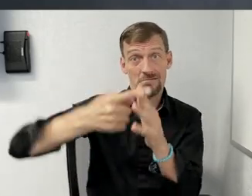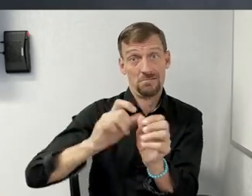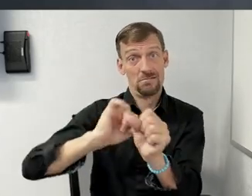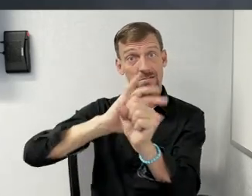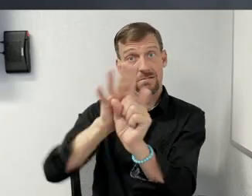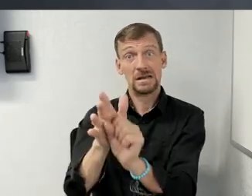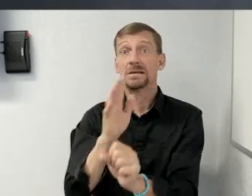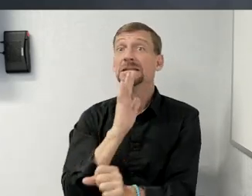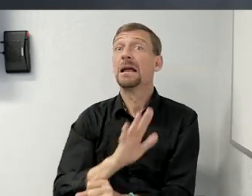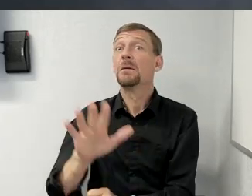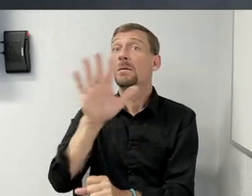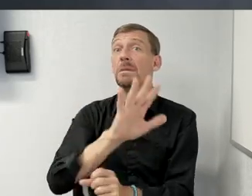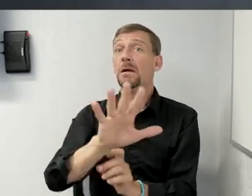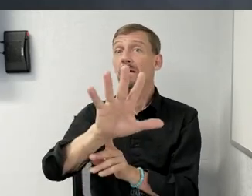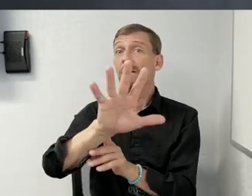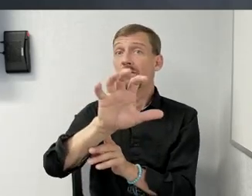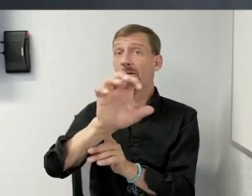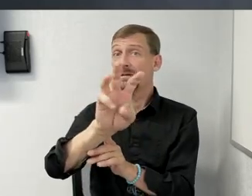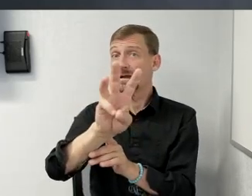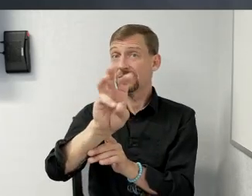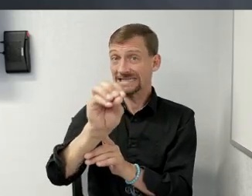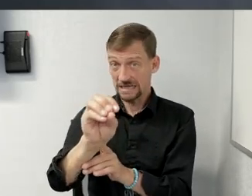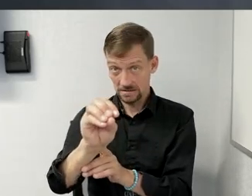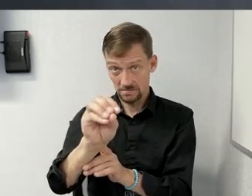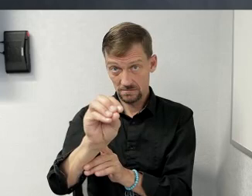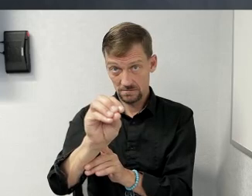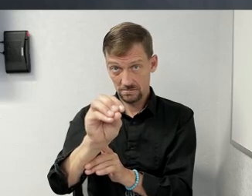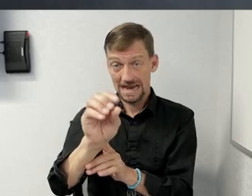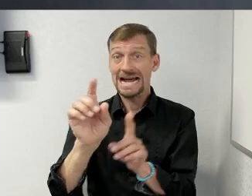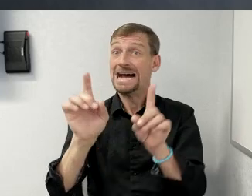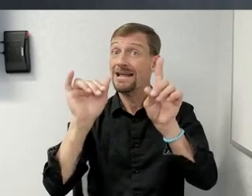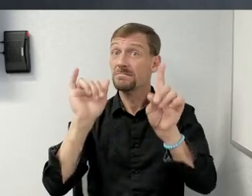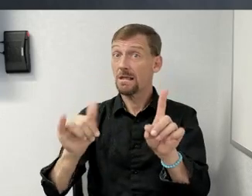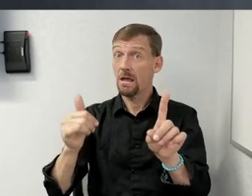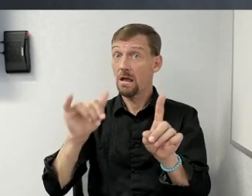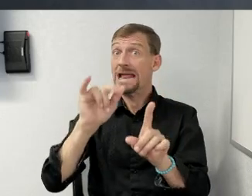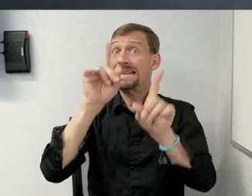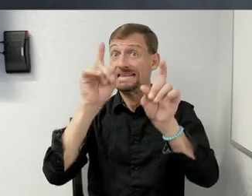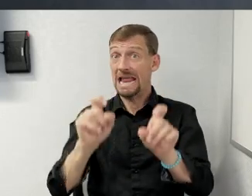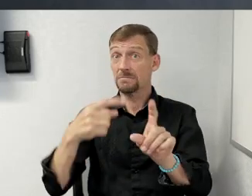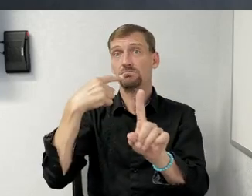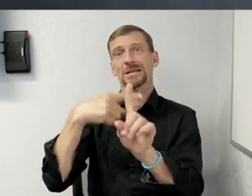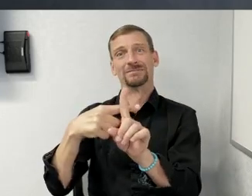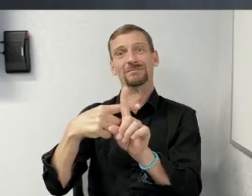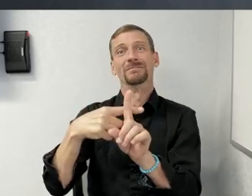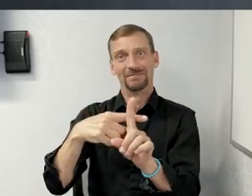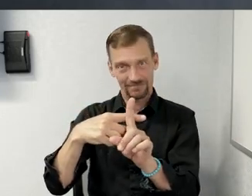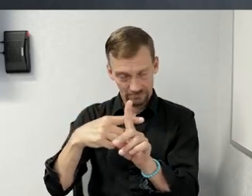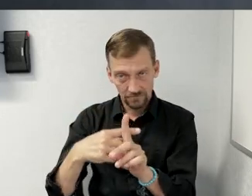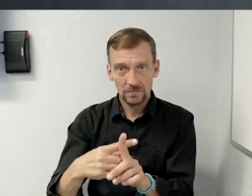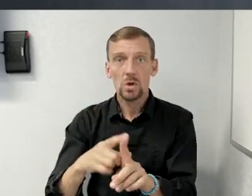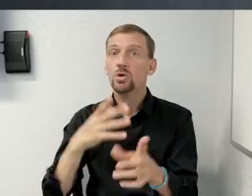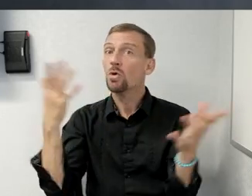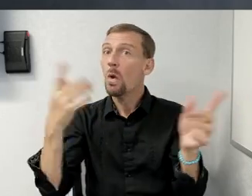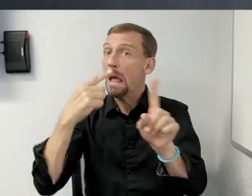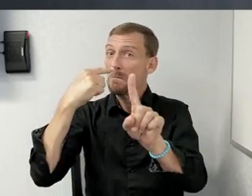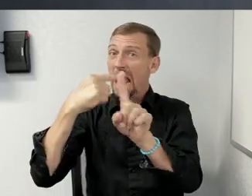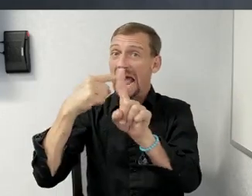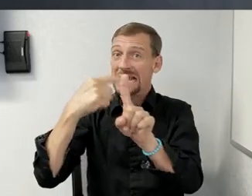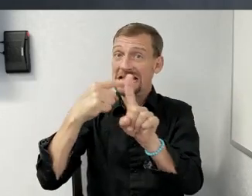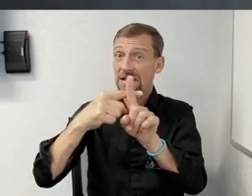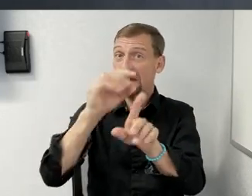say 560 of those that were tested positive. So we have a positivity